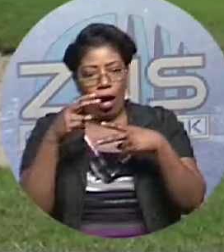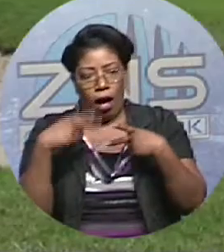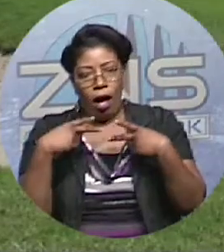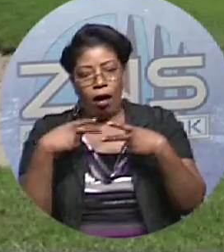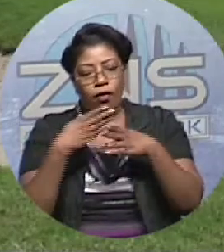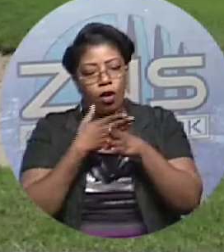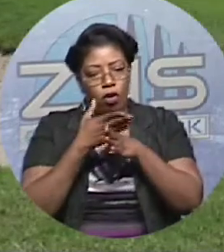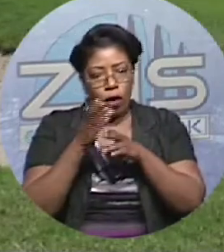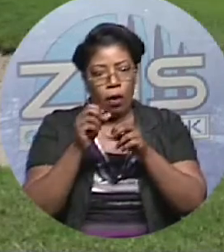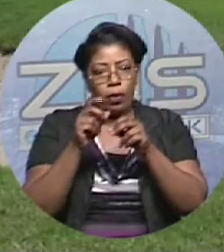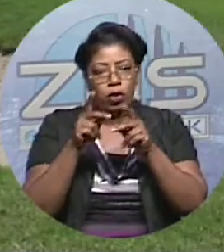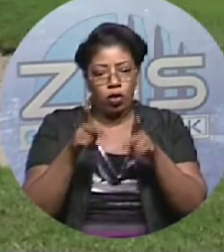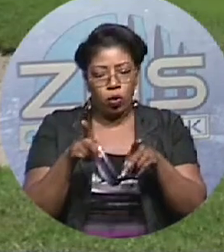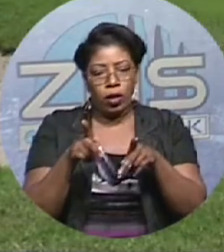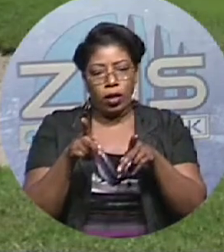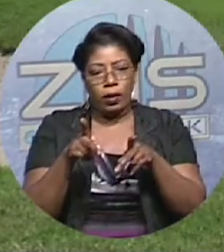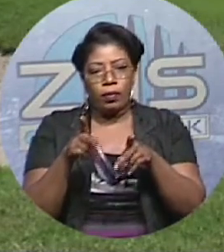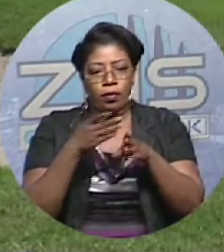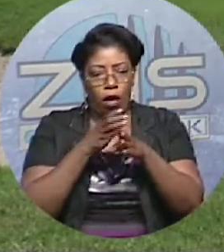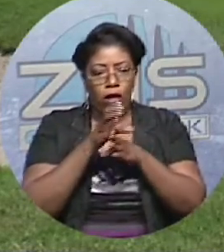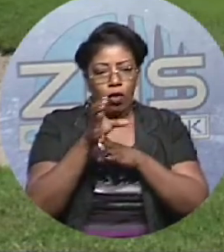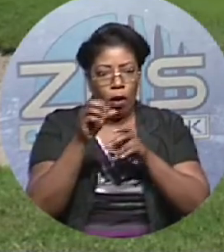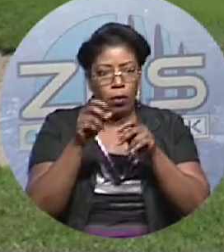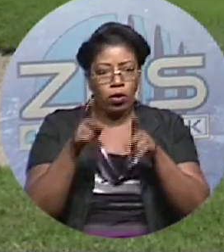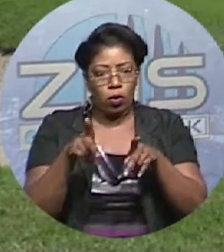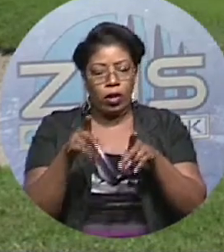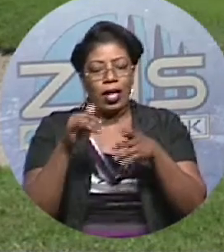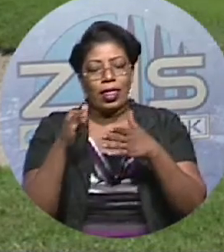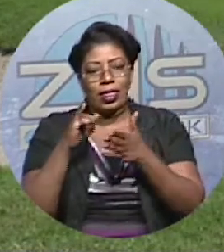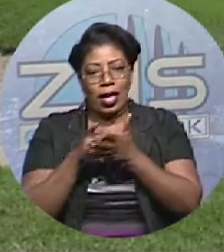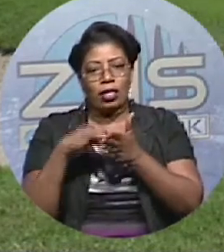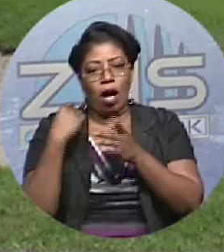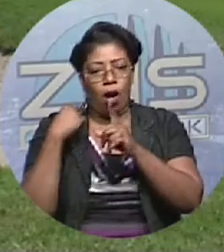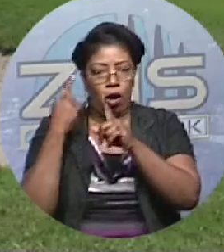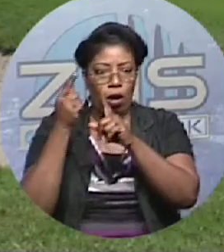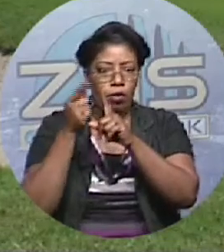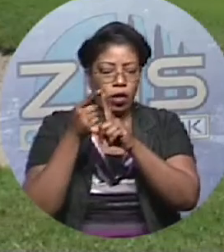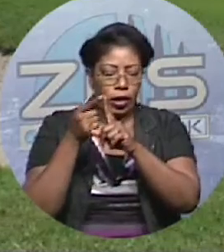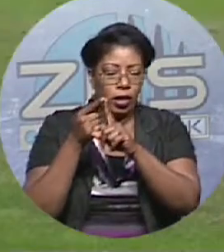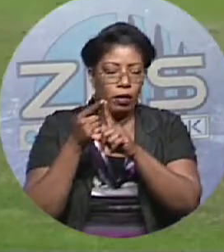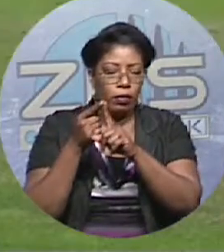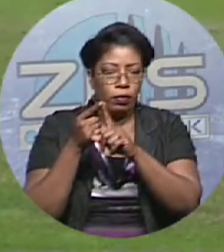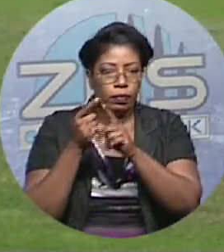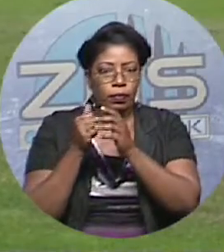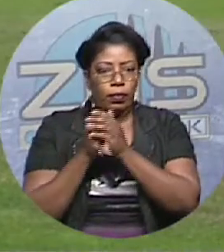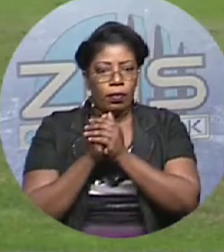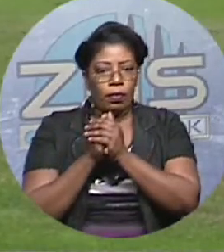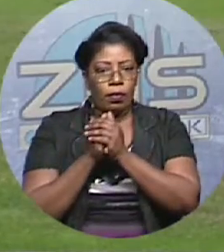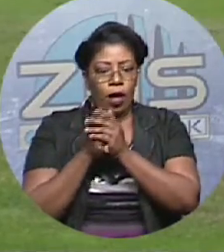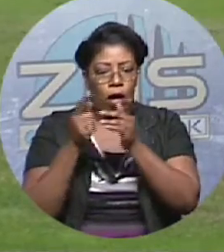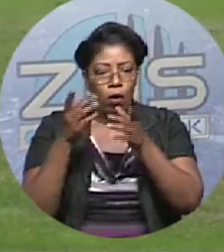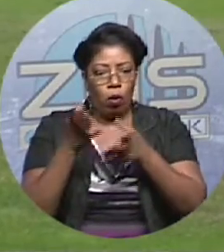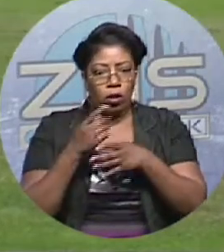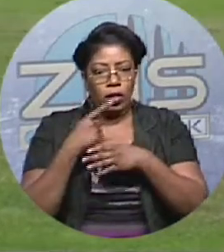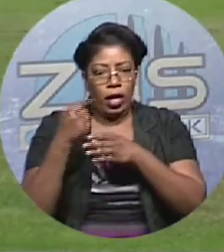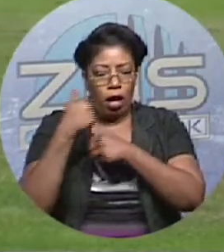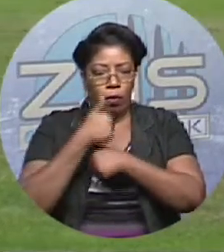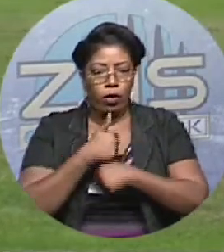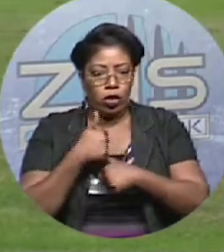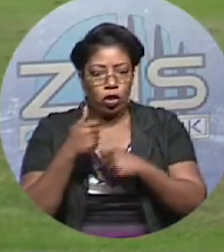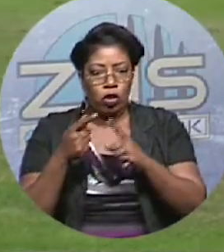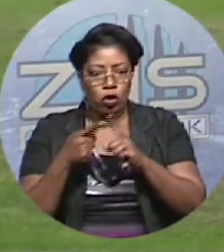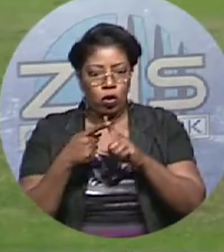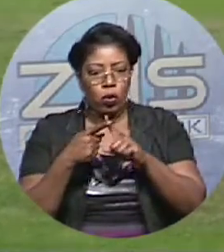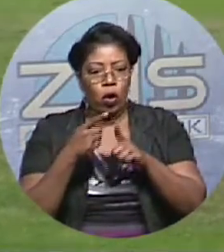career opportunities. So that is our whole objective. And I must say that I would like to extend our appreciation to those